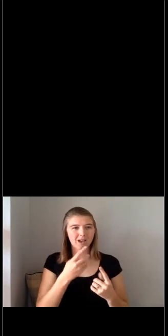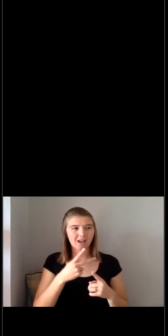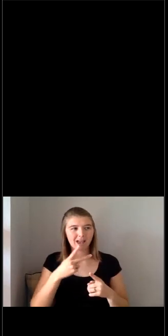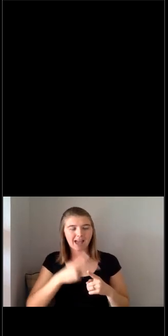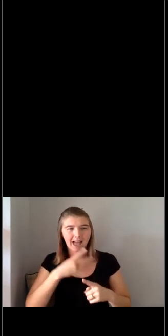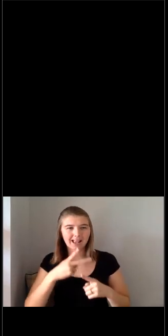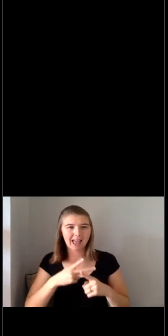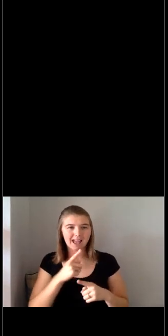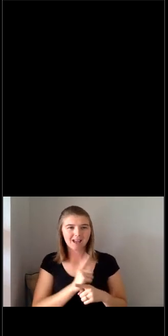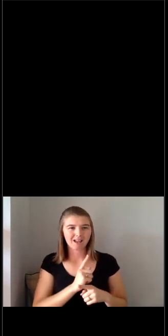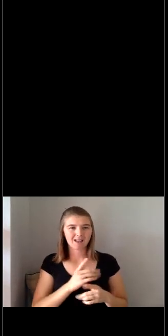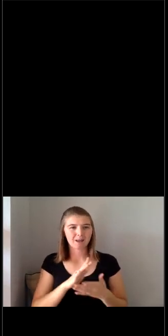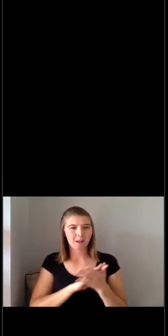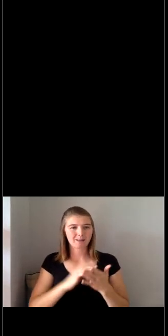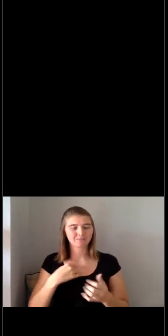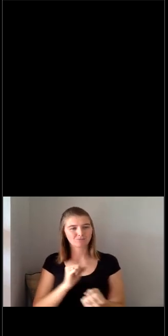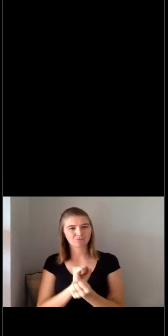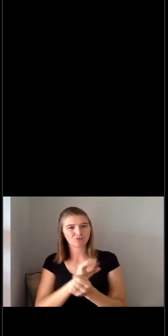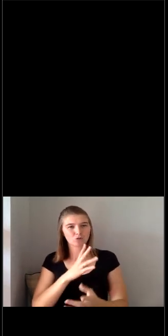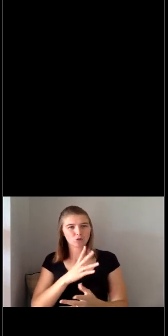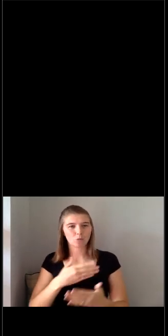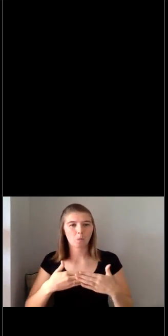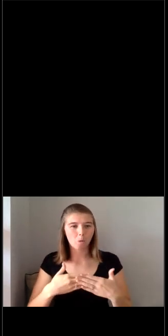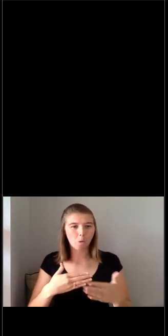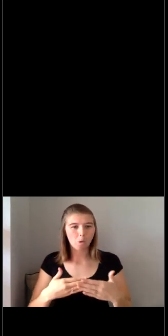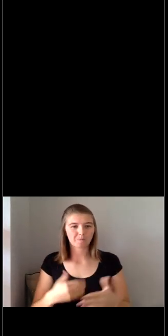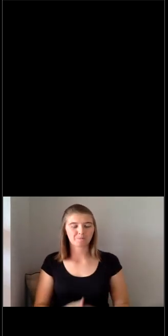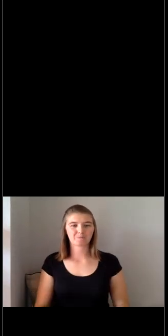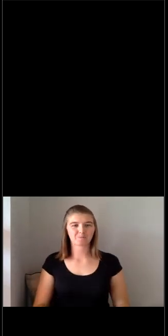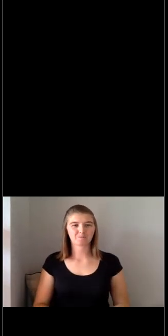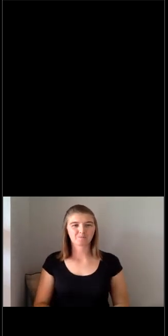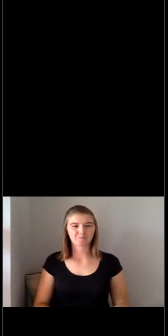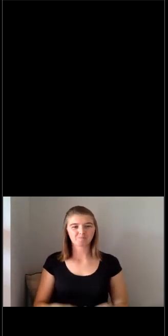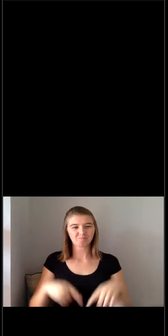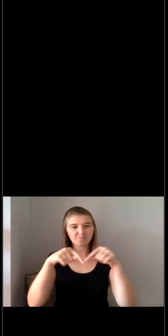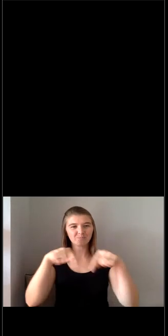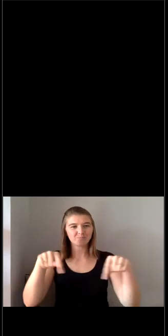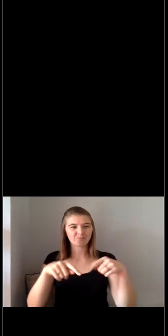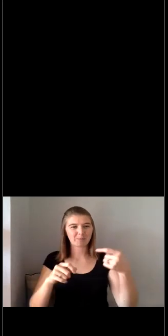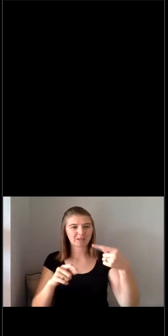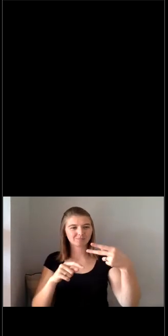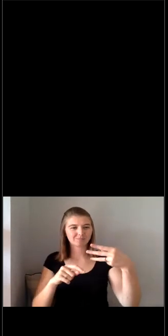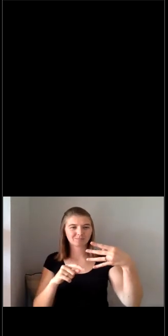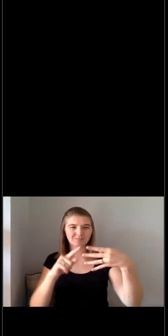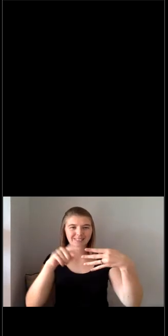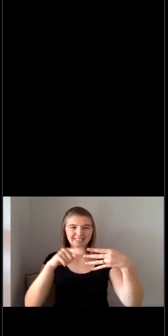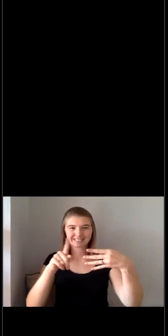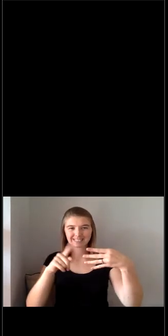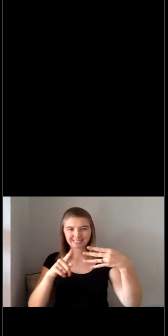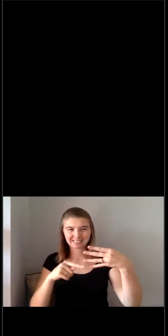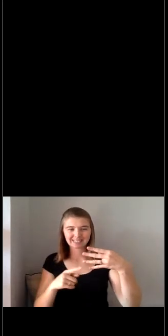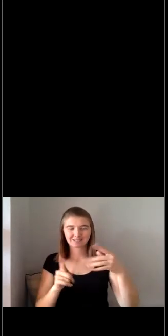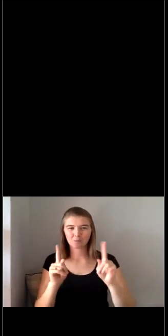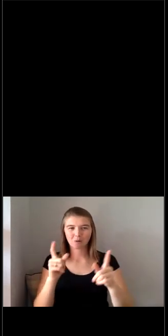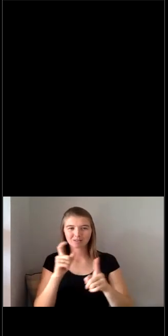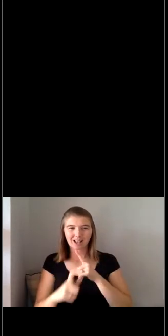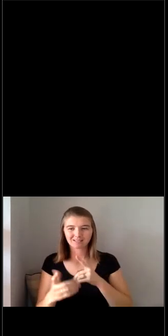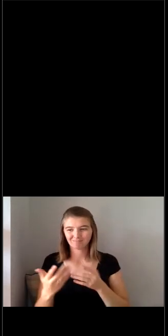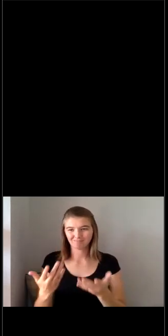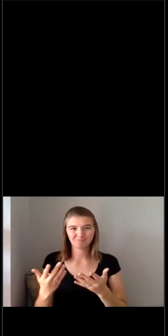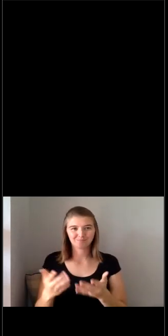grateful to everyone for joining the practice. As we've covered, I'm going to list down the things that we did there. Yeah, very grateful to everyone for joining and wishing